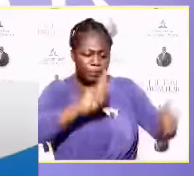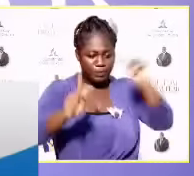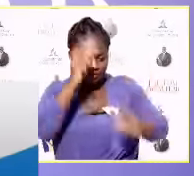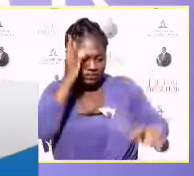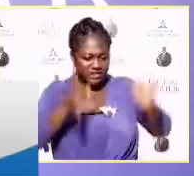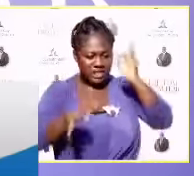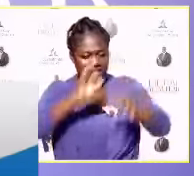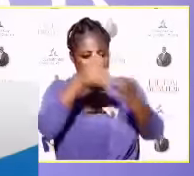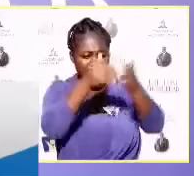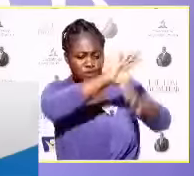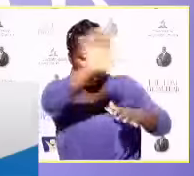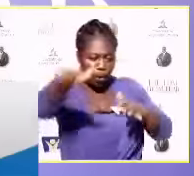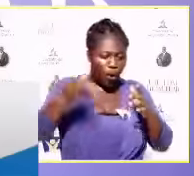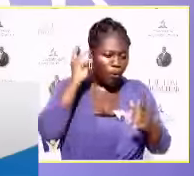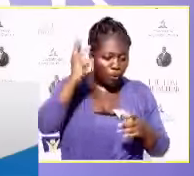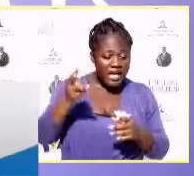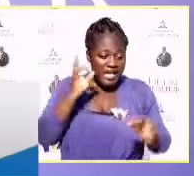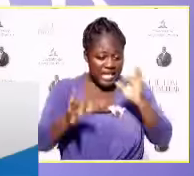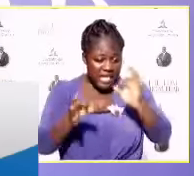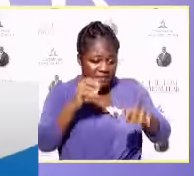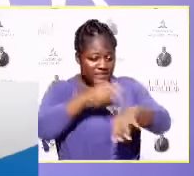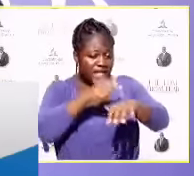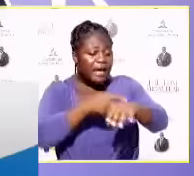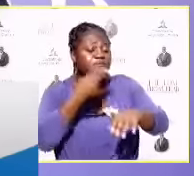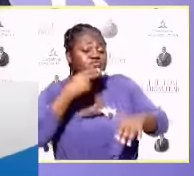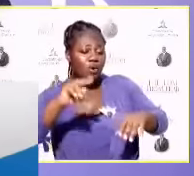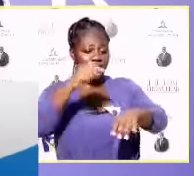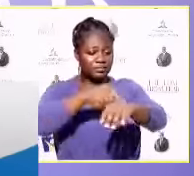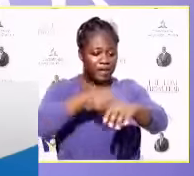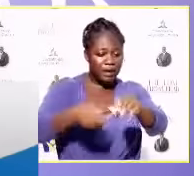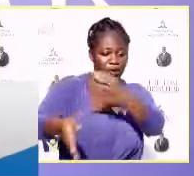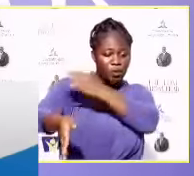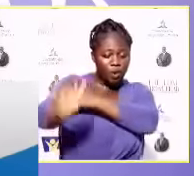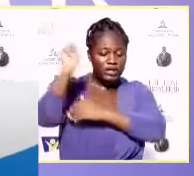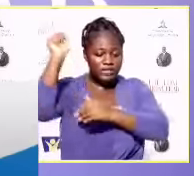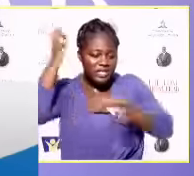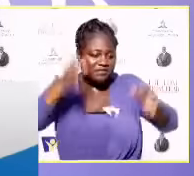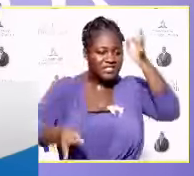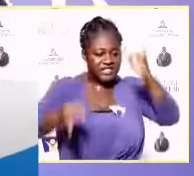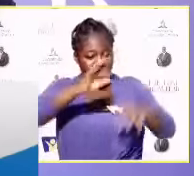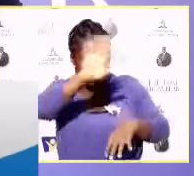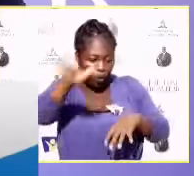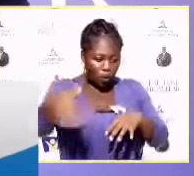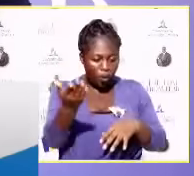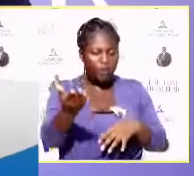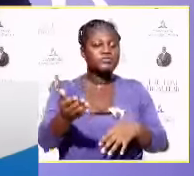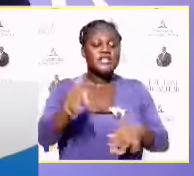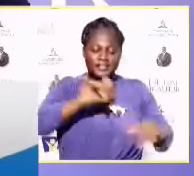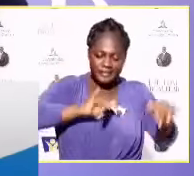If God judged Noah's world, he will judge the false preachers.